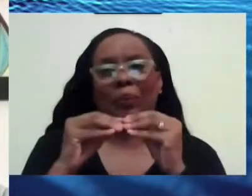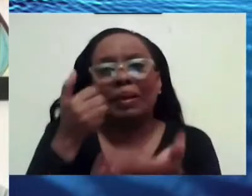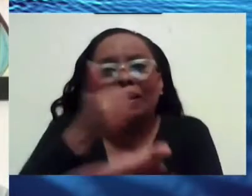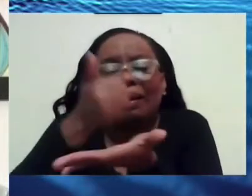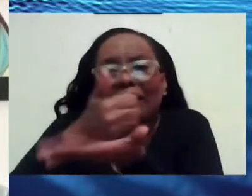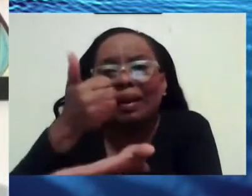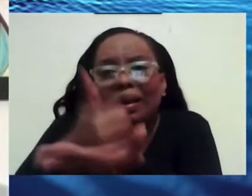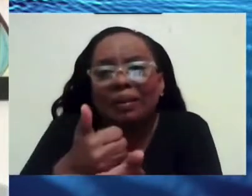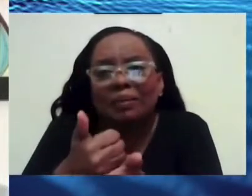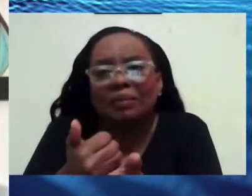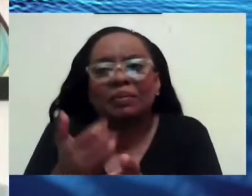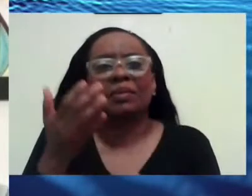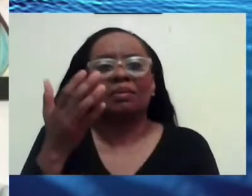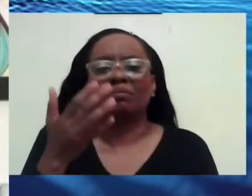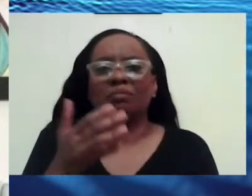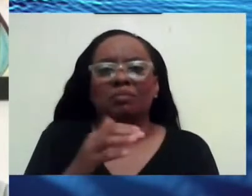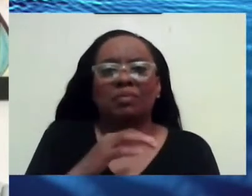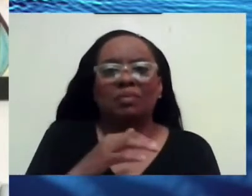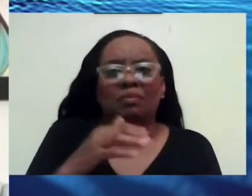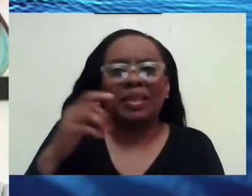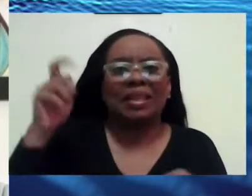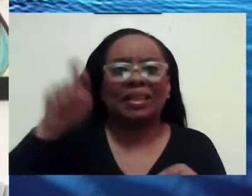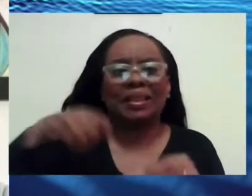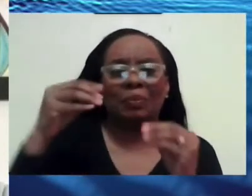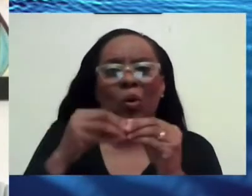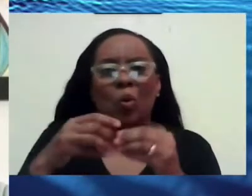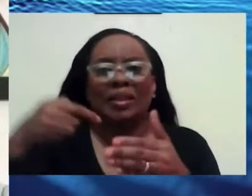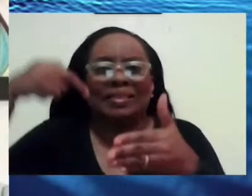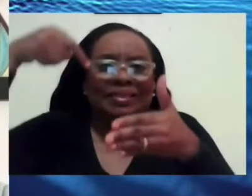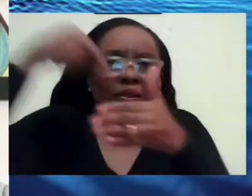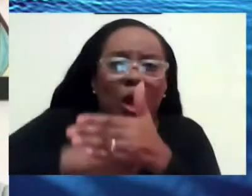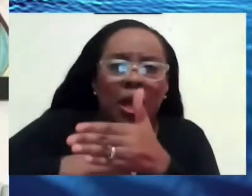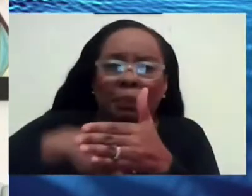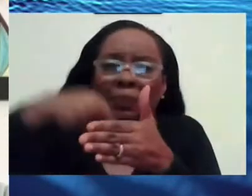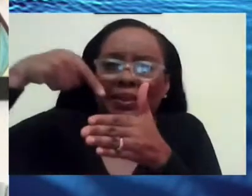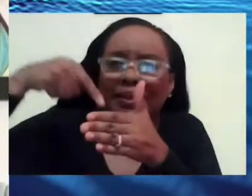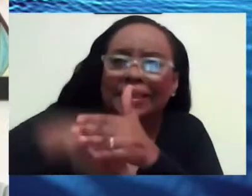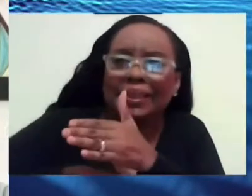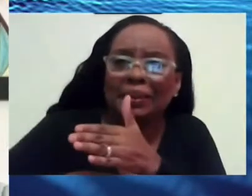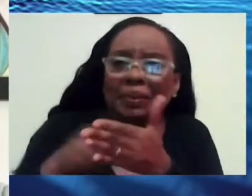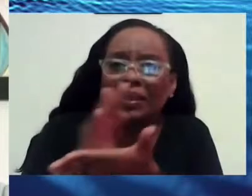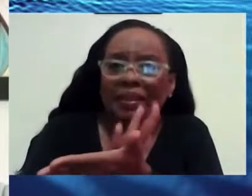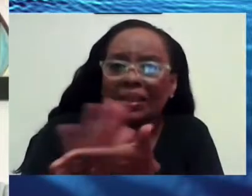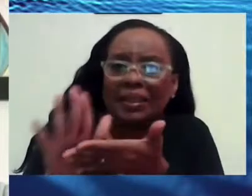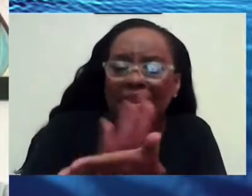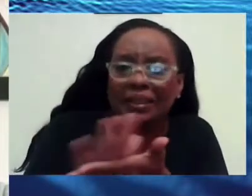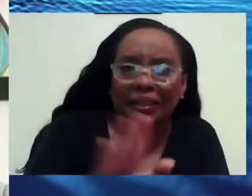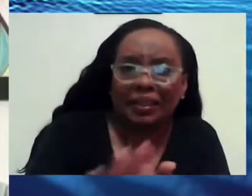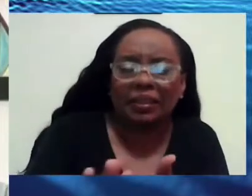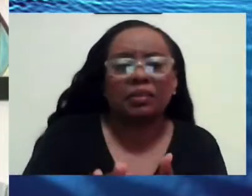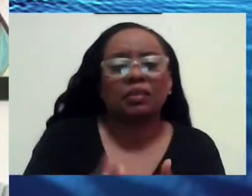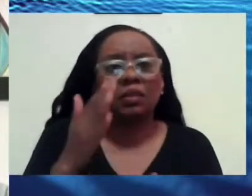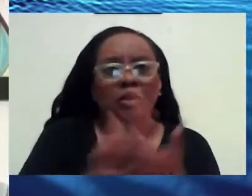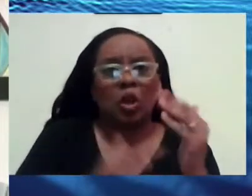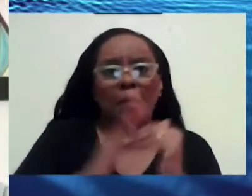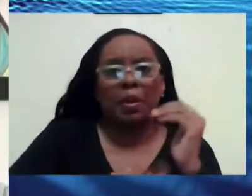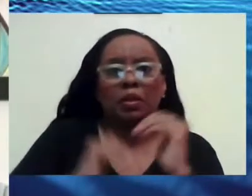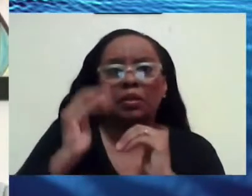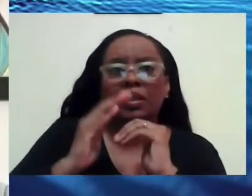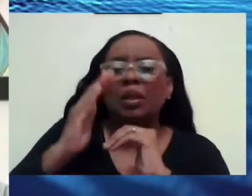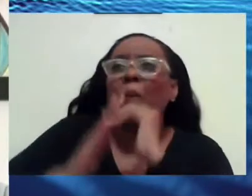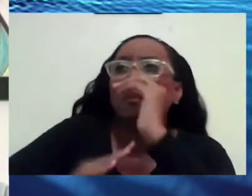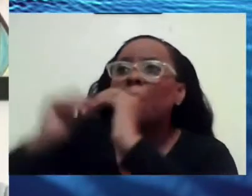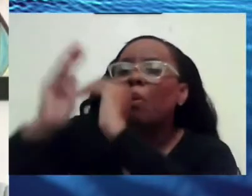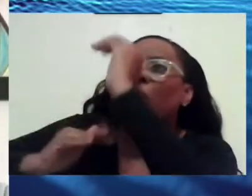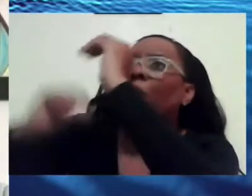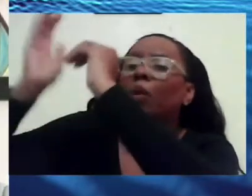reaching difficult areas and difficult spaces to carry out the in-depth cleaning. As you can appreciate, we have multi-story buildings. It is not that straightforward to